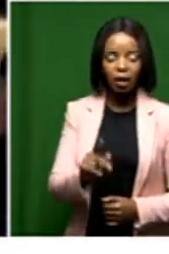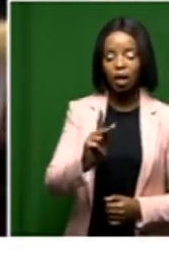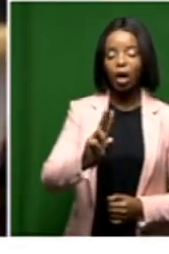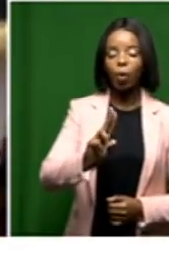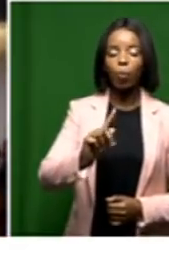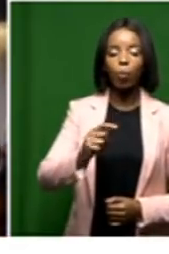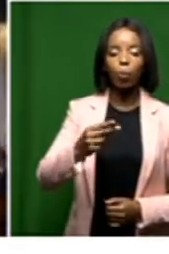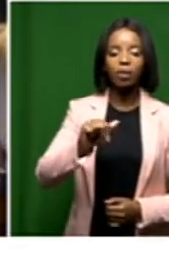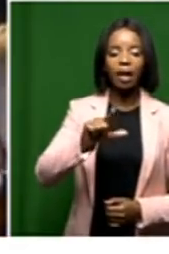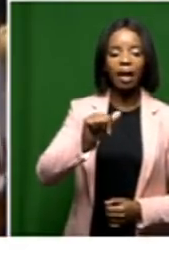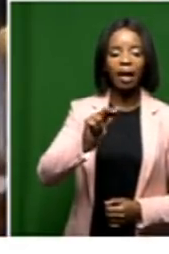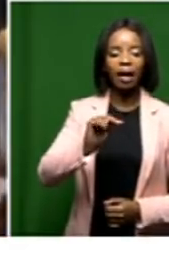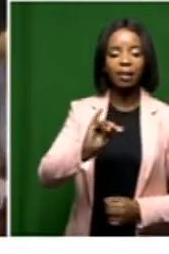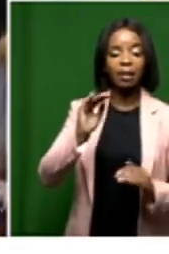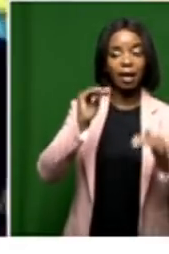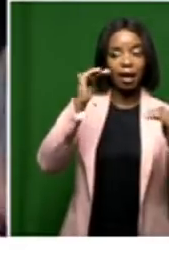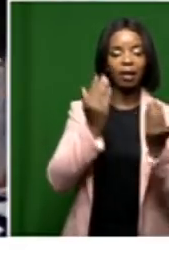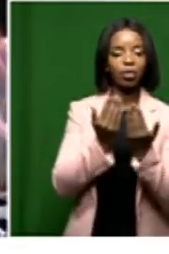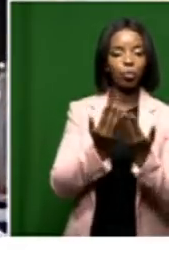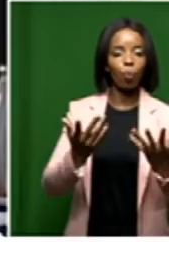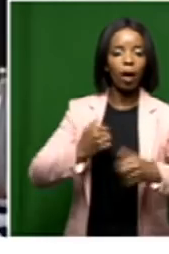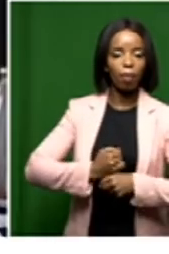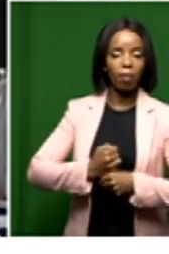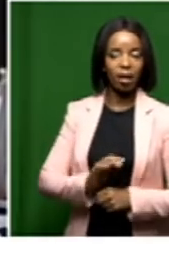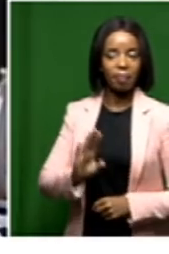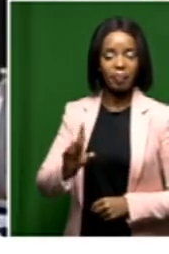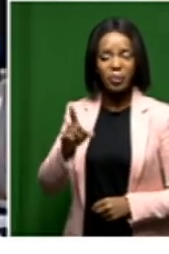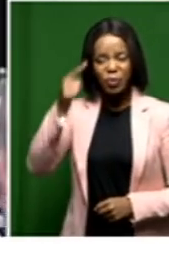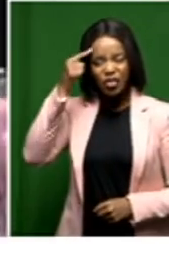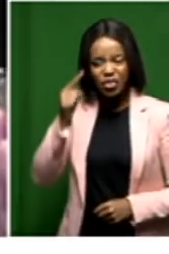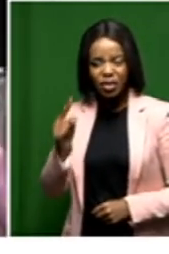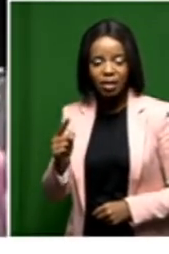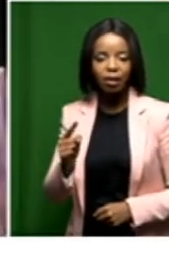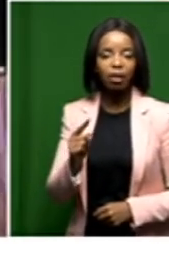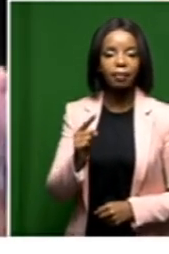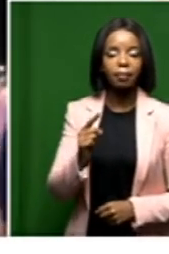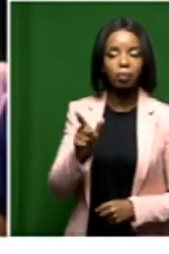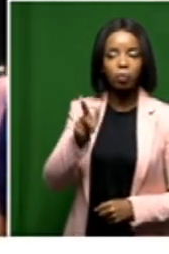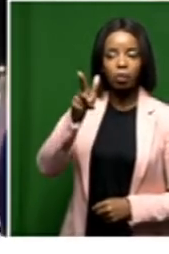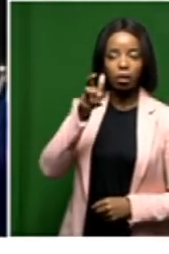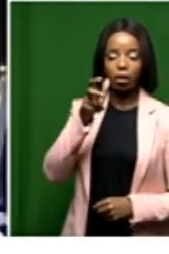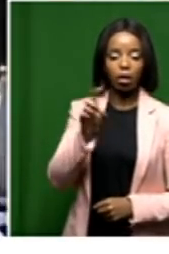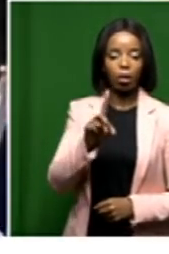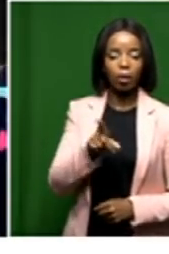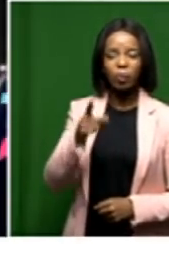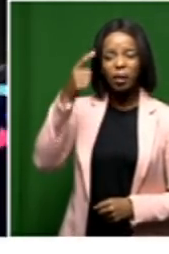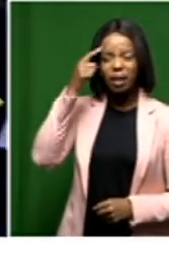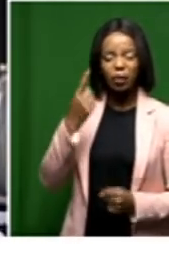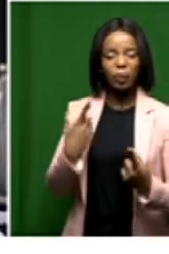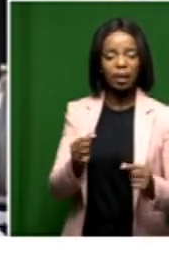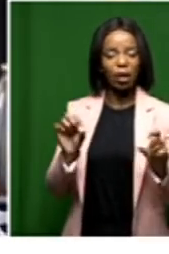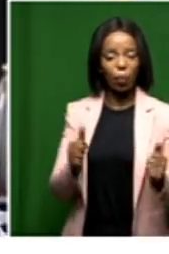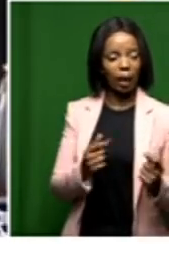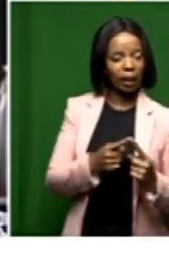Kutalani High School in Bombela, Gapogwen. And what do you think? Why do you think you're here? What do you think? Because maybe I did well here,